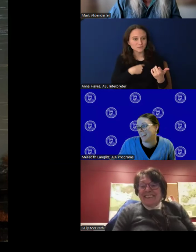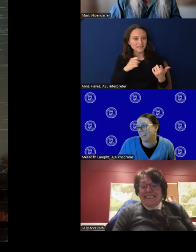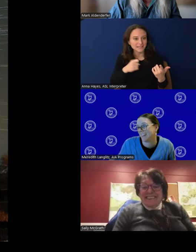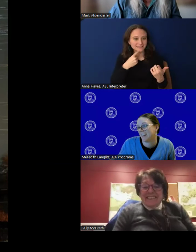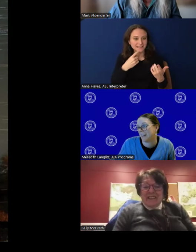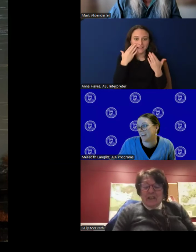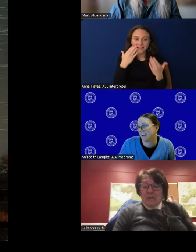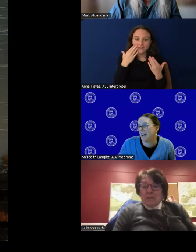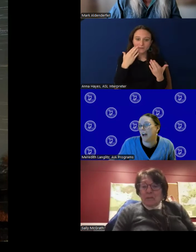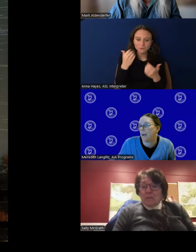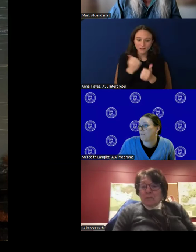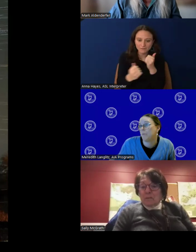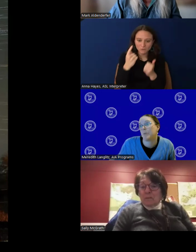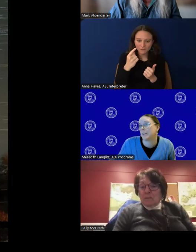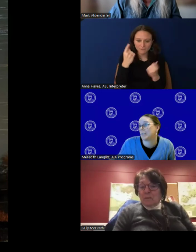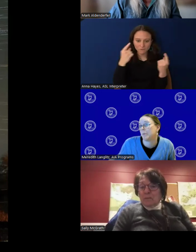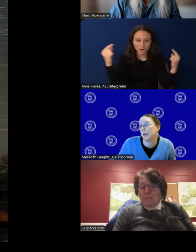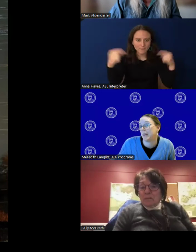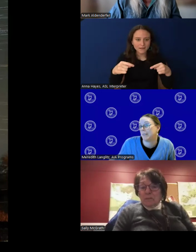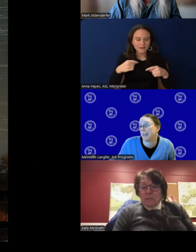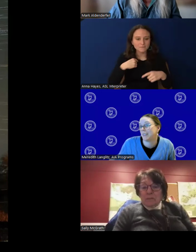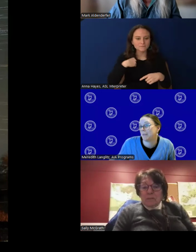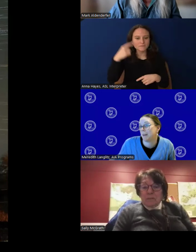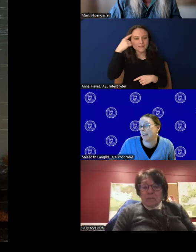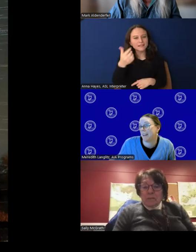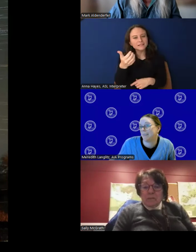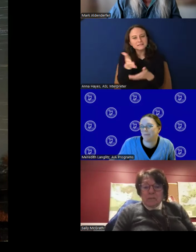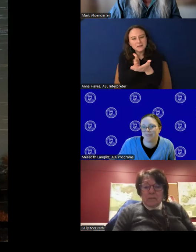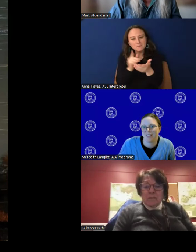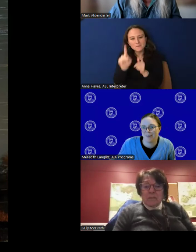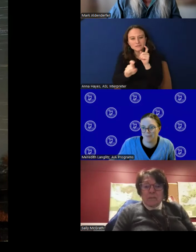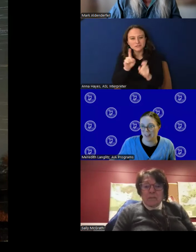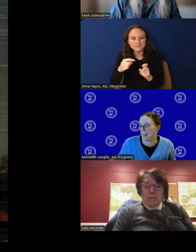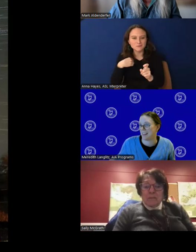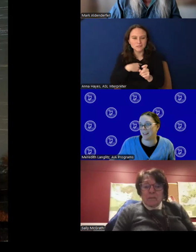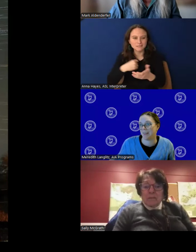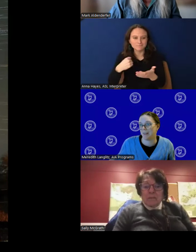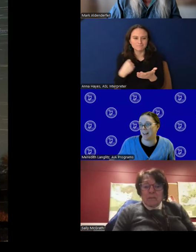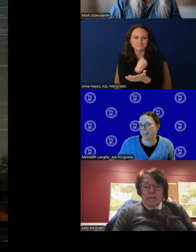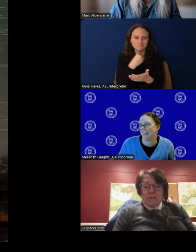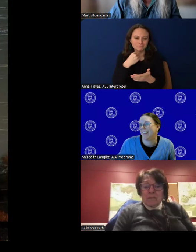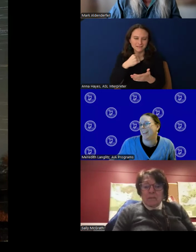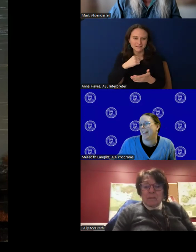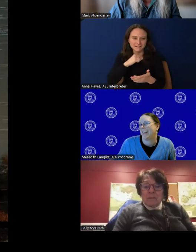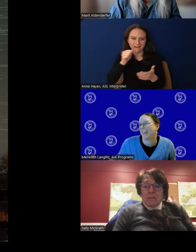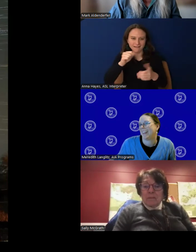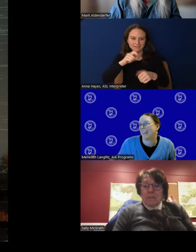attending. I think there are a few more questions we weren't able to get to, but I think